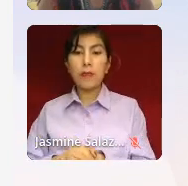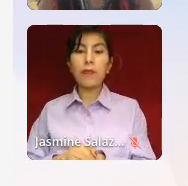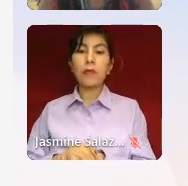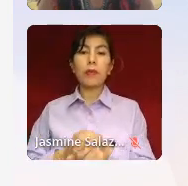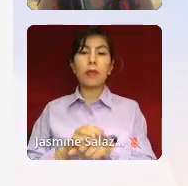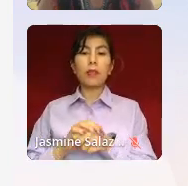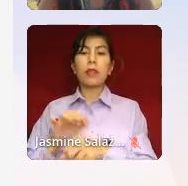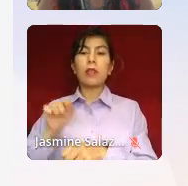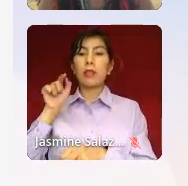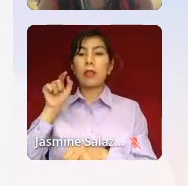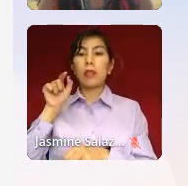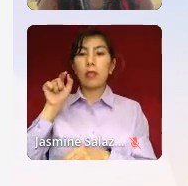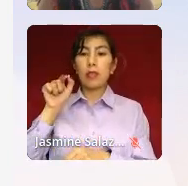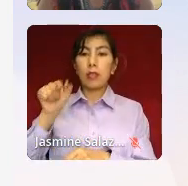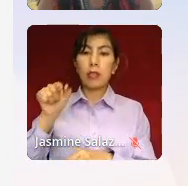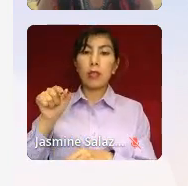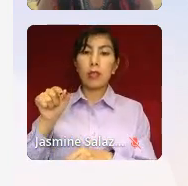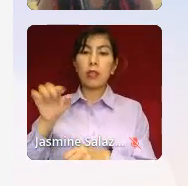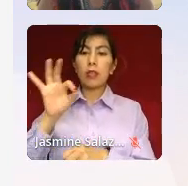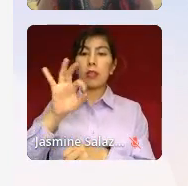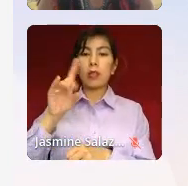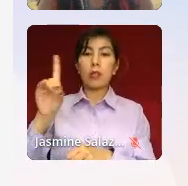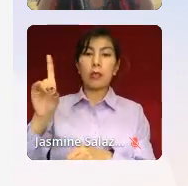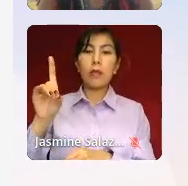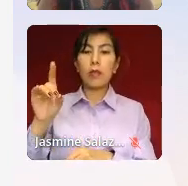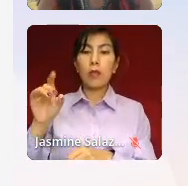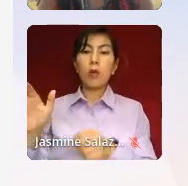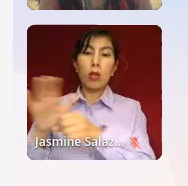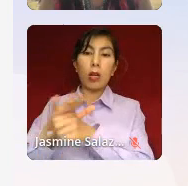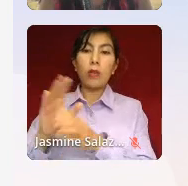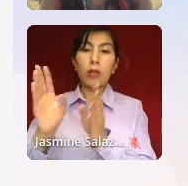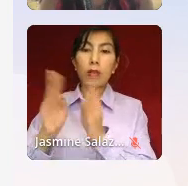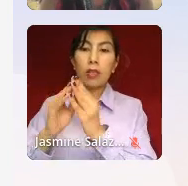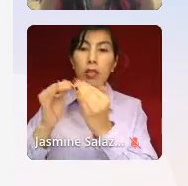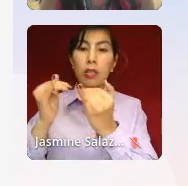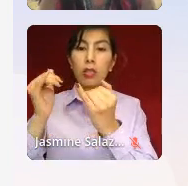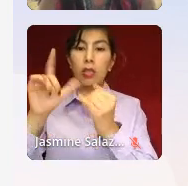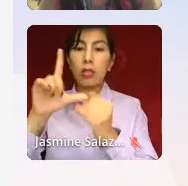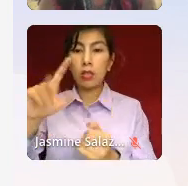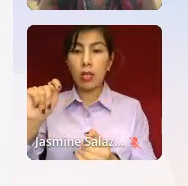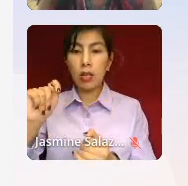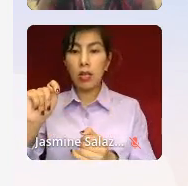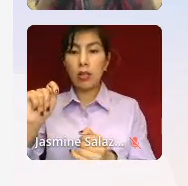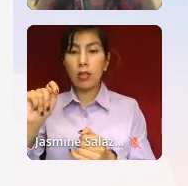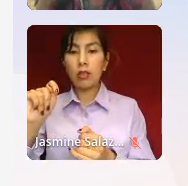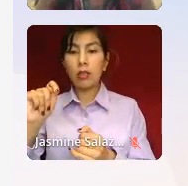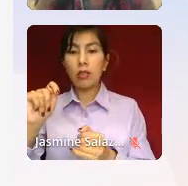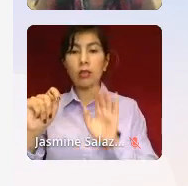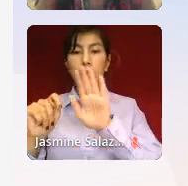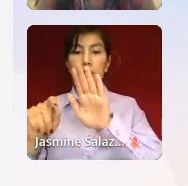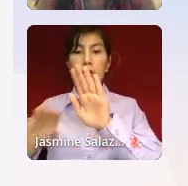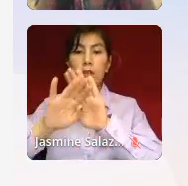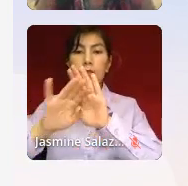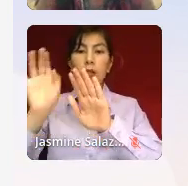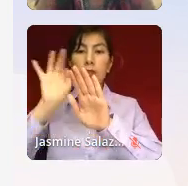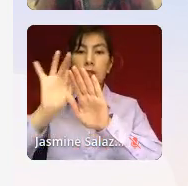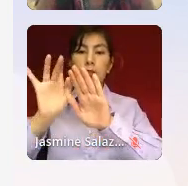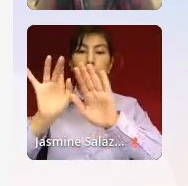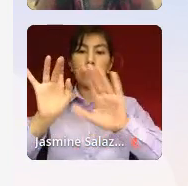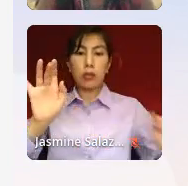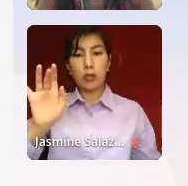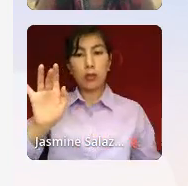session chat until you close it and move it out of the way. Okay. All righty. So